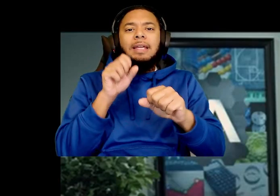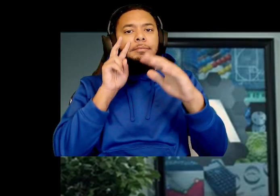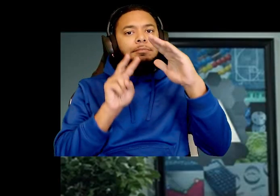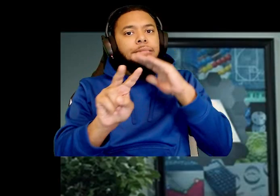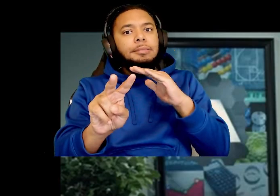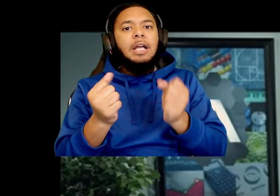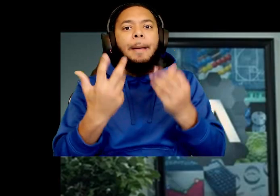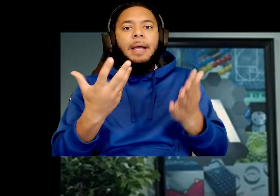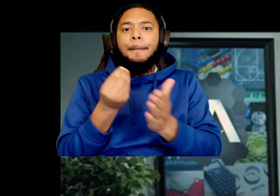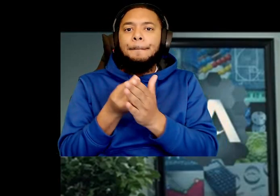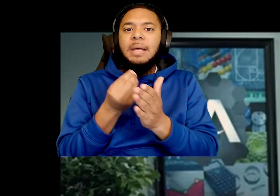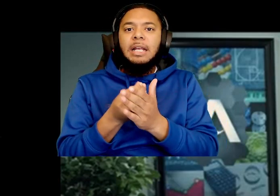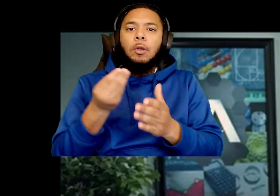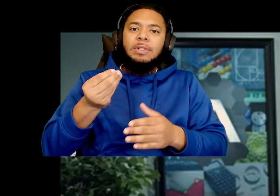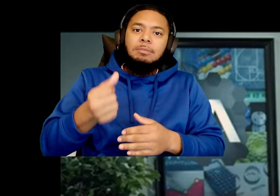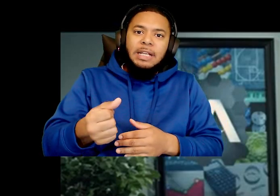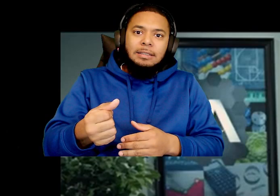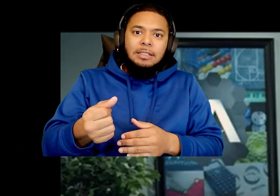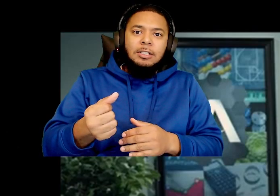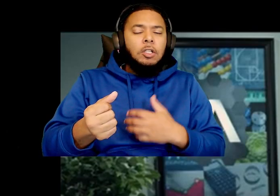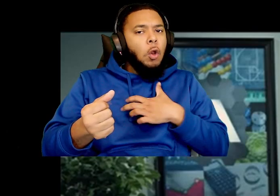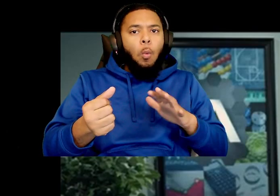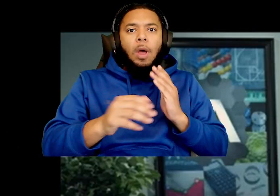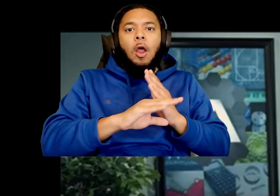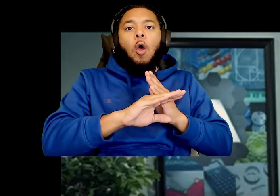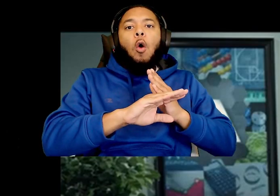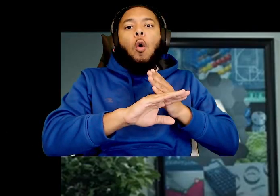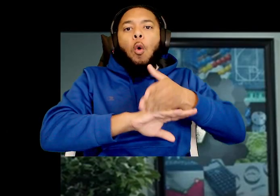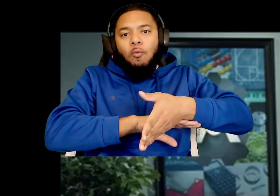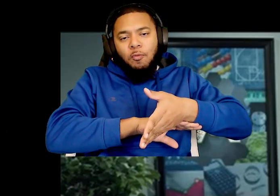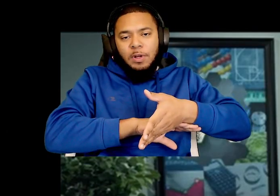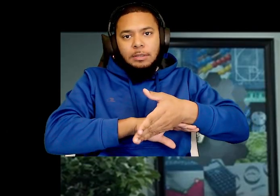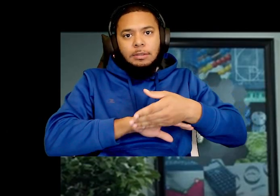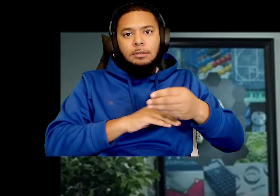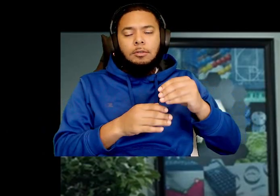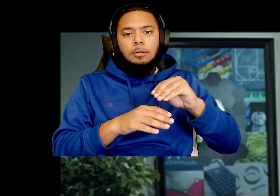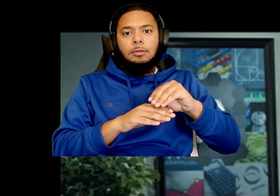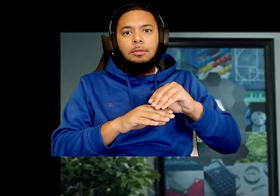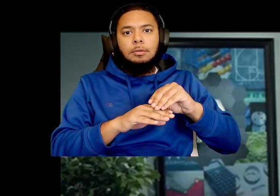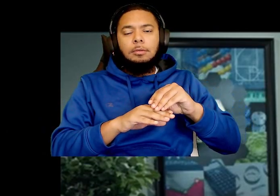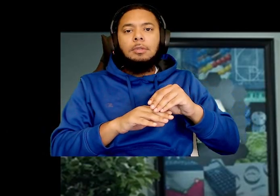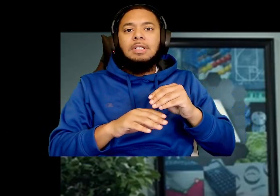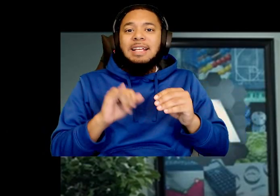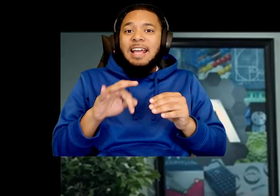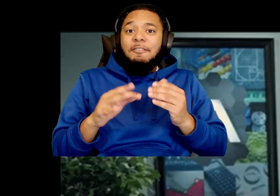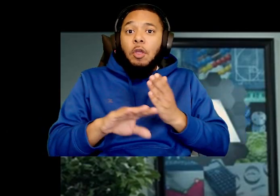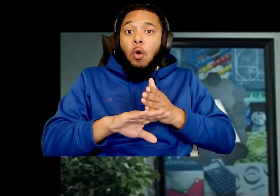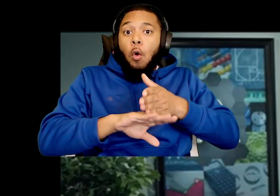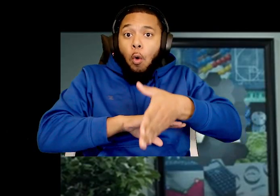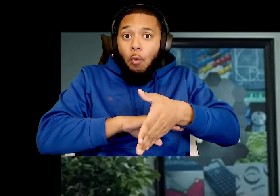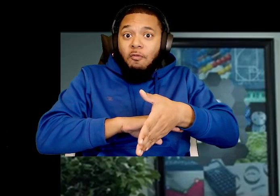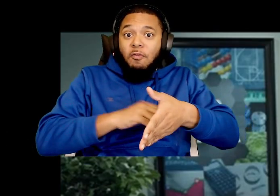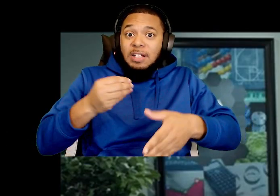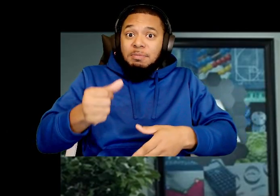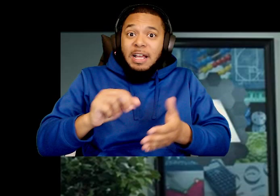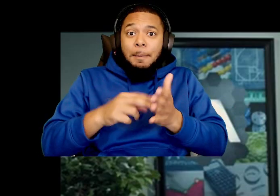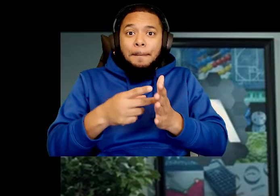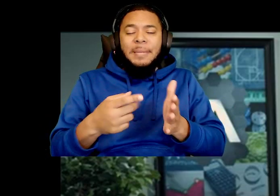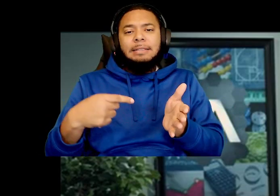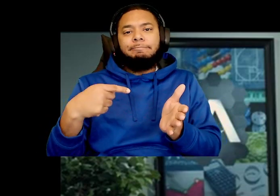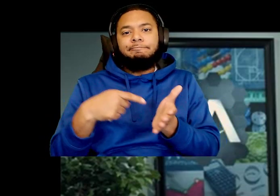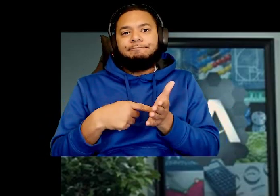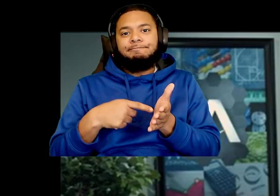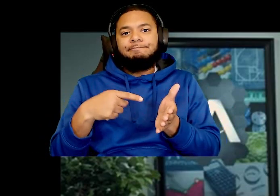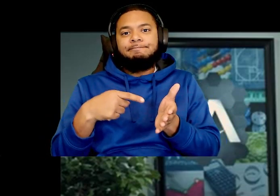so that we don't overspend. Because when you have negative money, that means you're in debt. And most types of